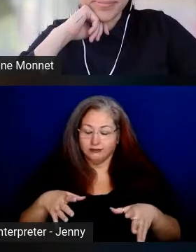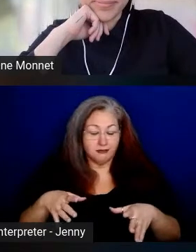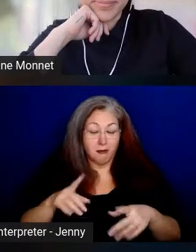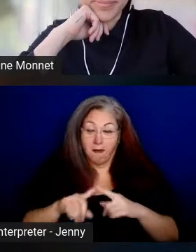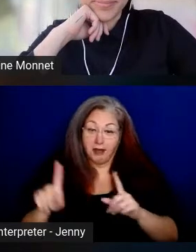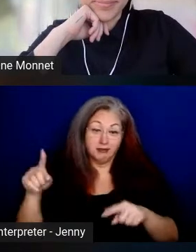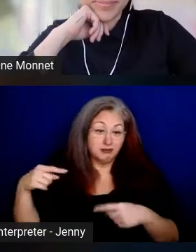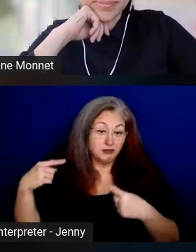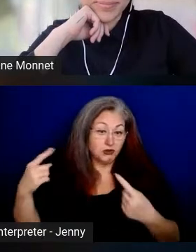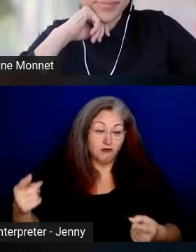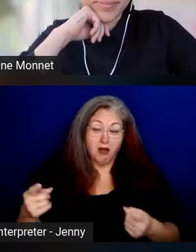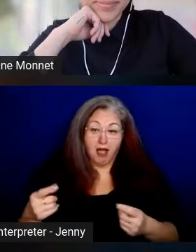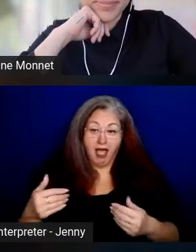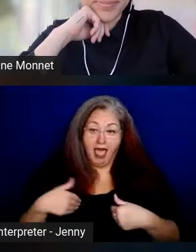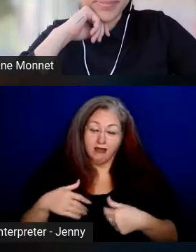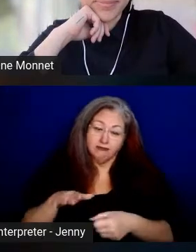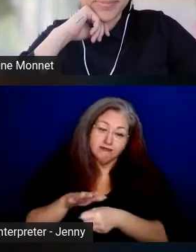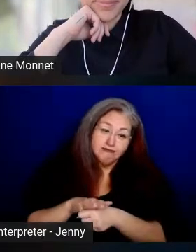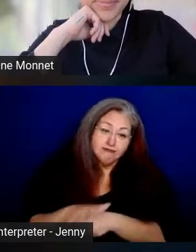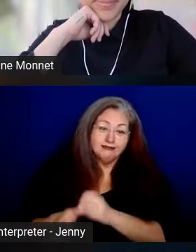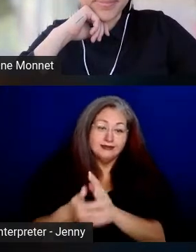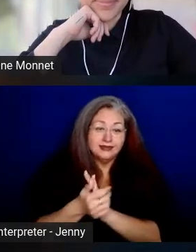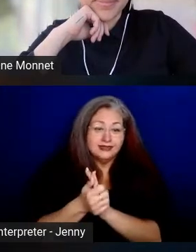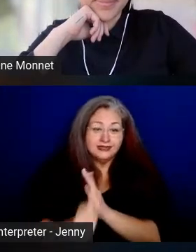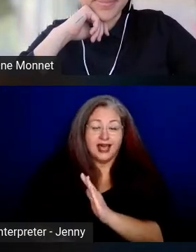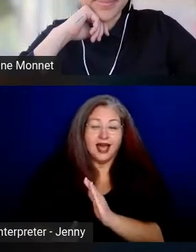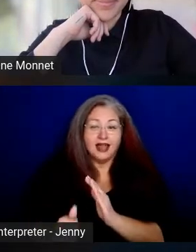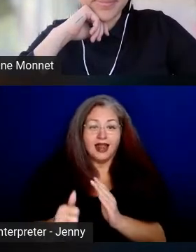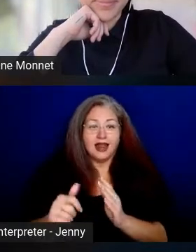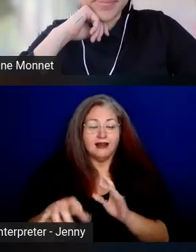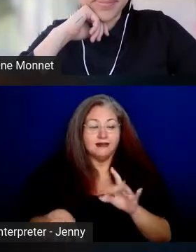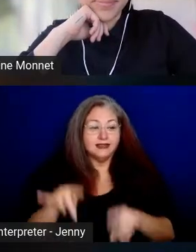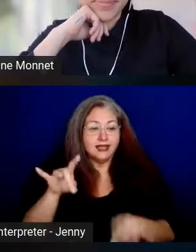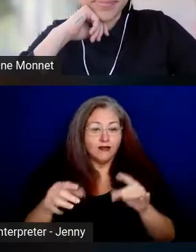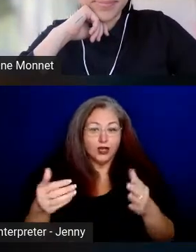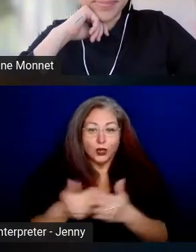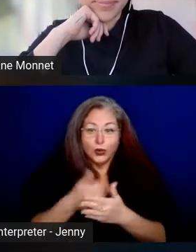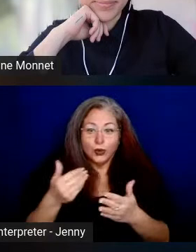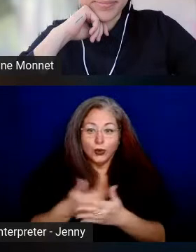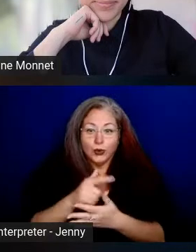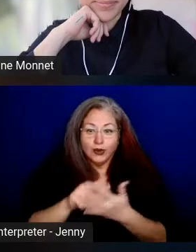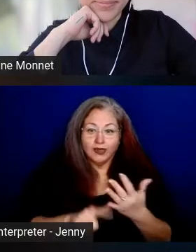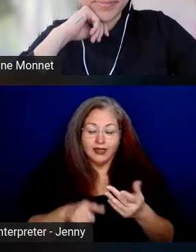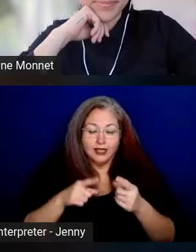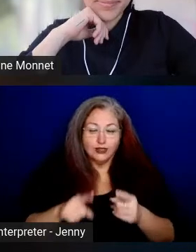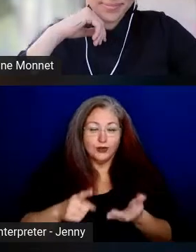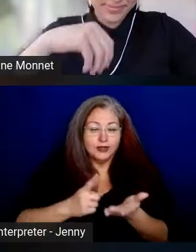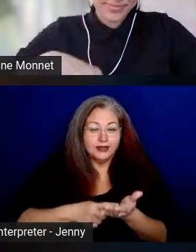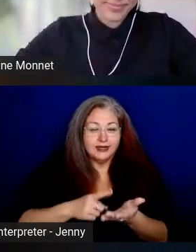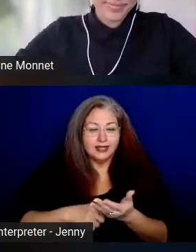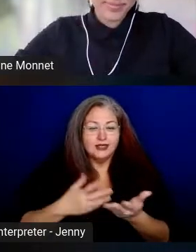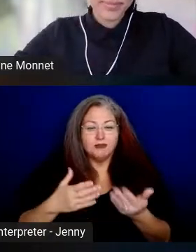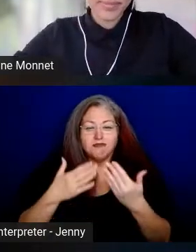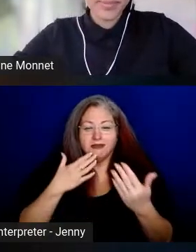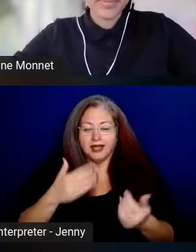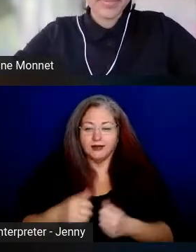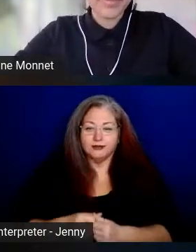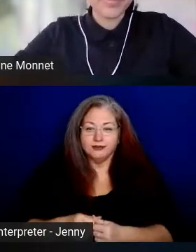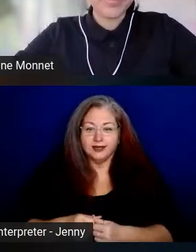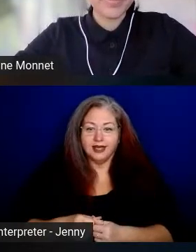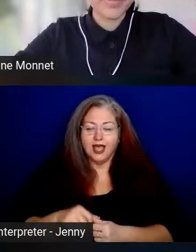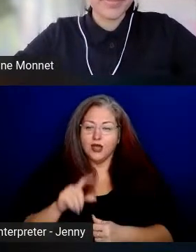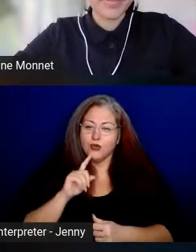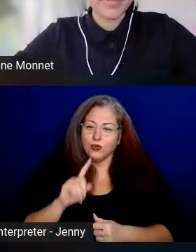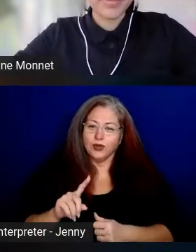of talent, and we're always having new discoveries during these conversations. So thank you. We don't really have a